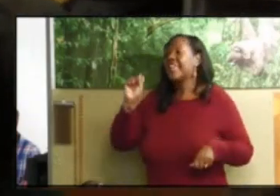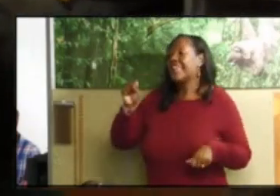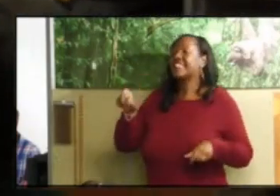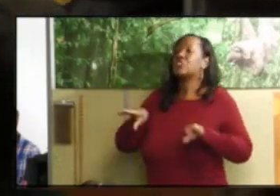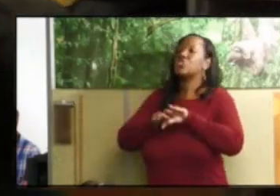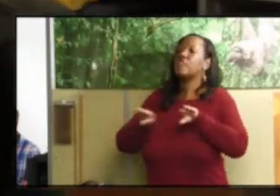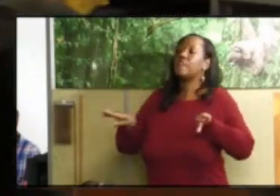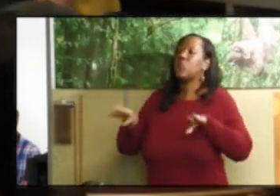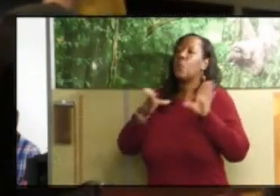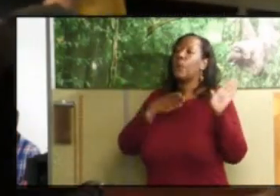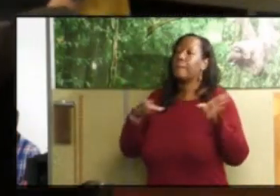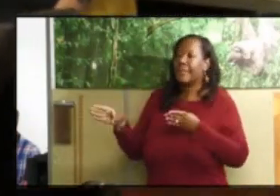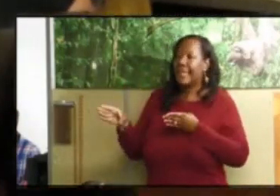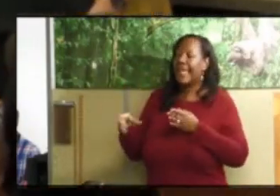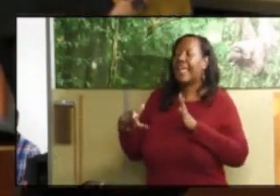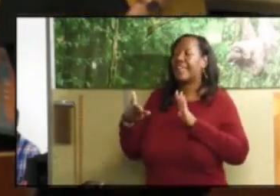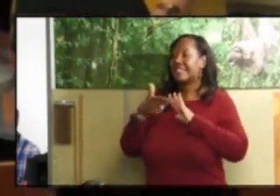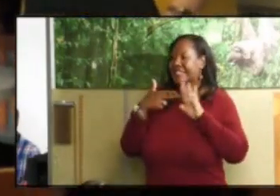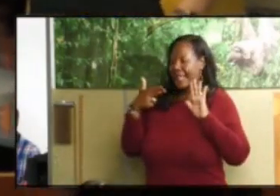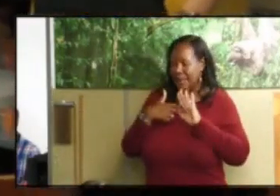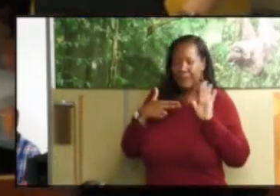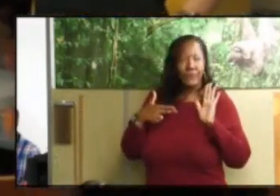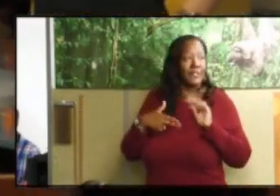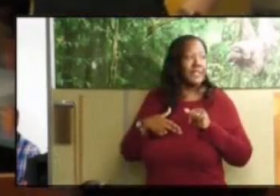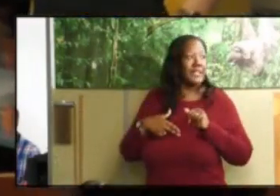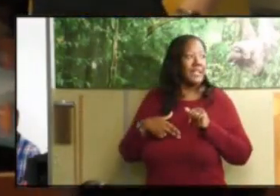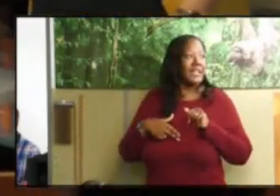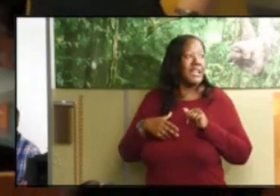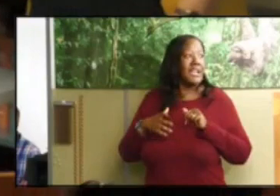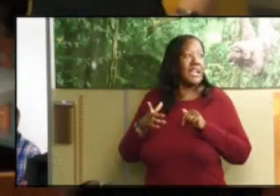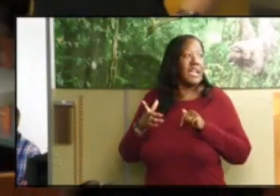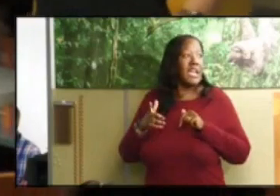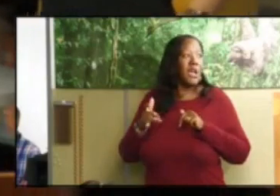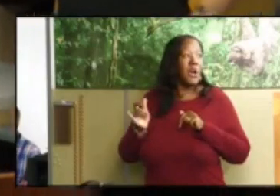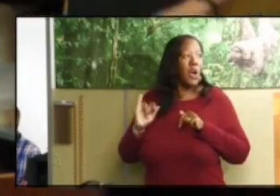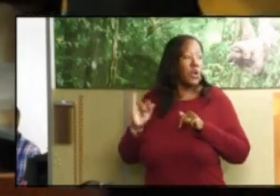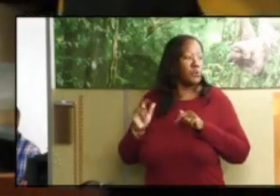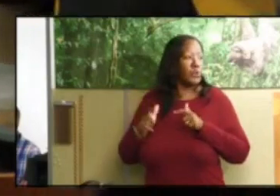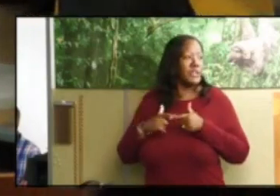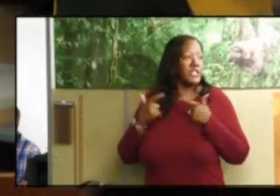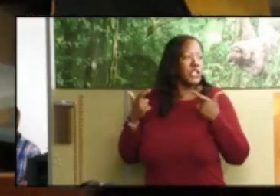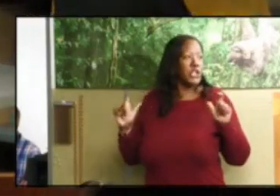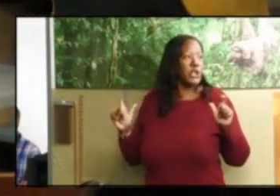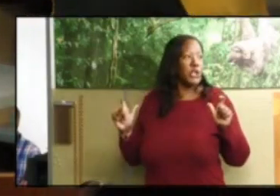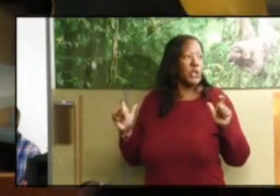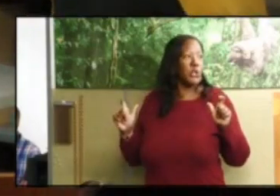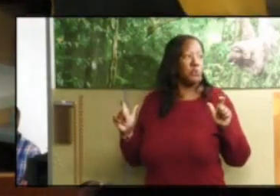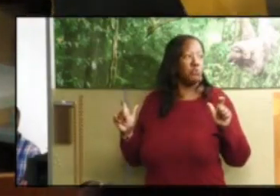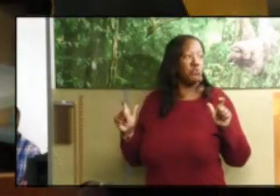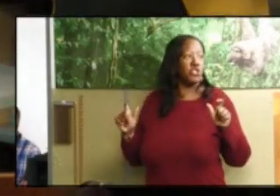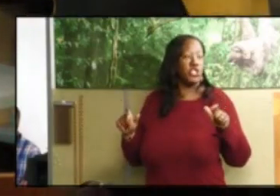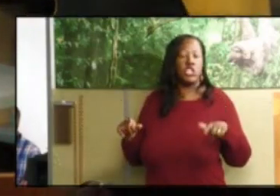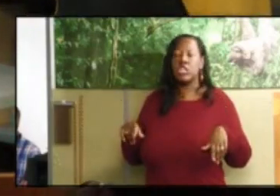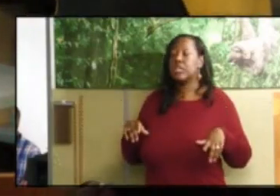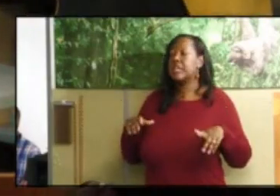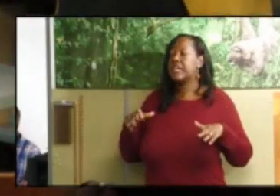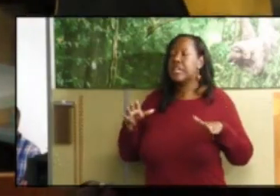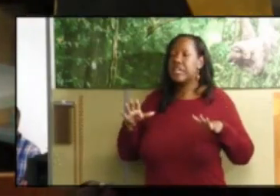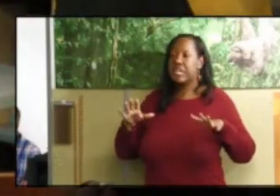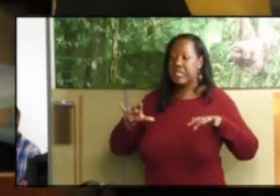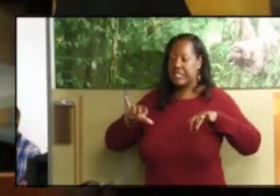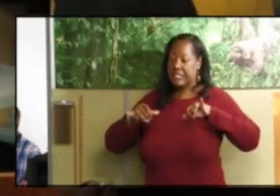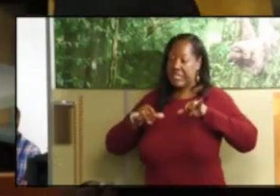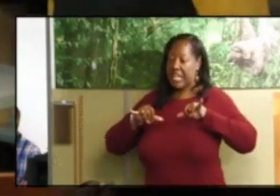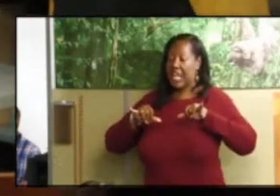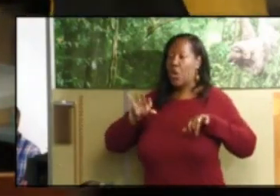plans and maps. I think we also did huge Tyvek scaled footprints, so for venues to